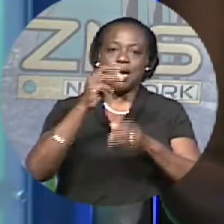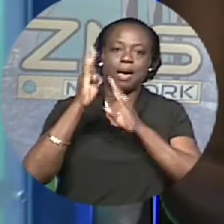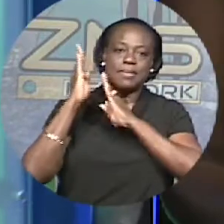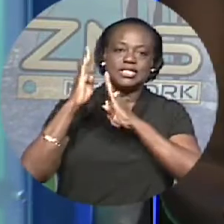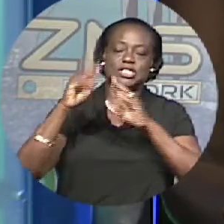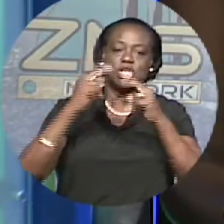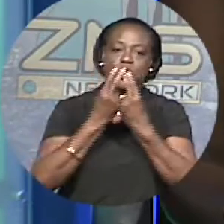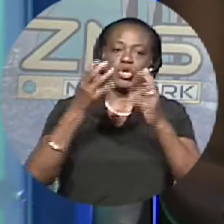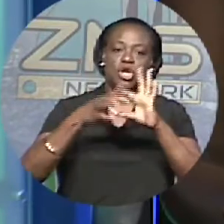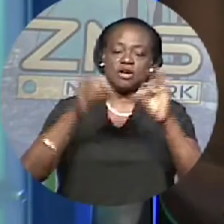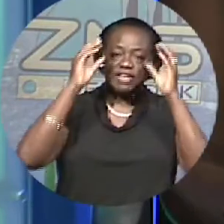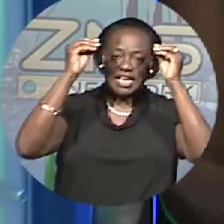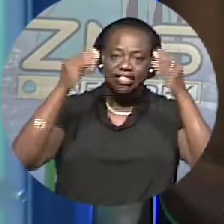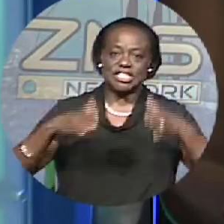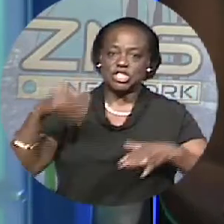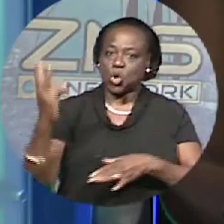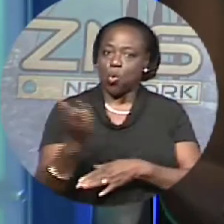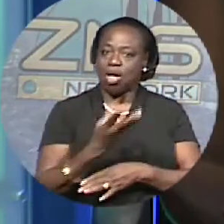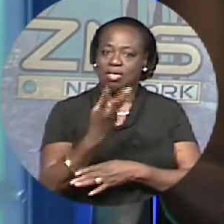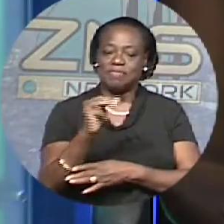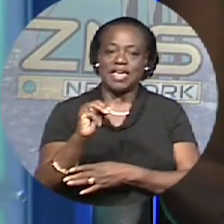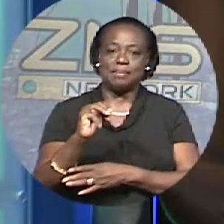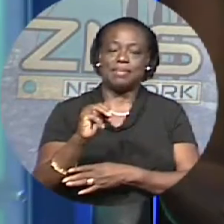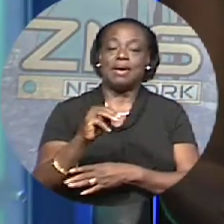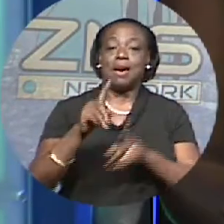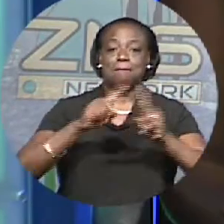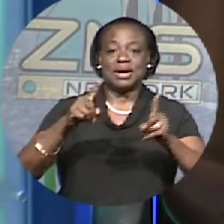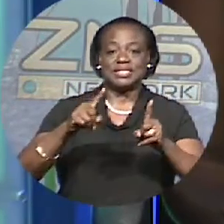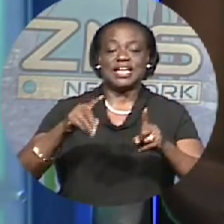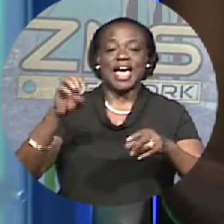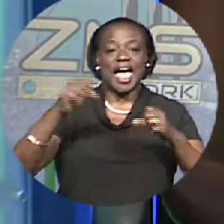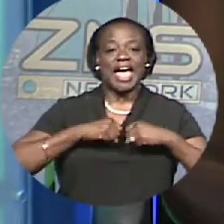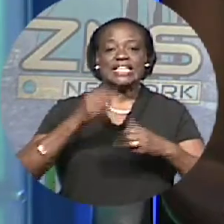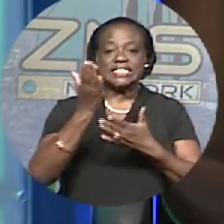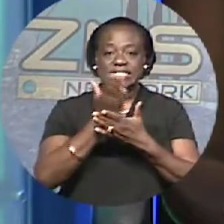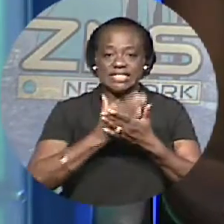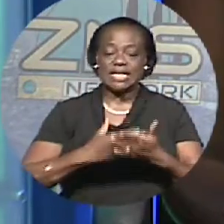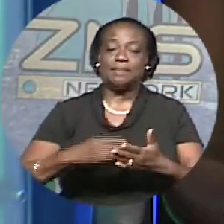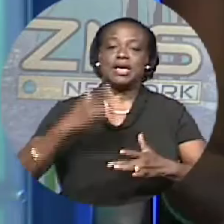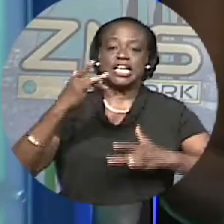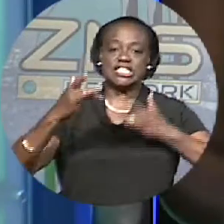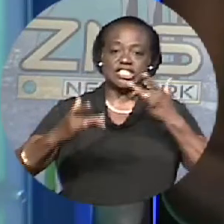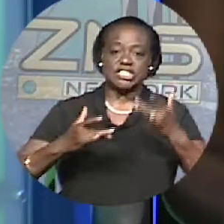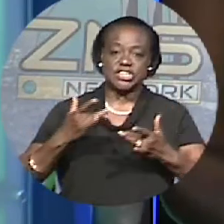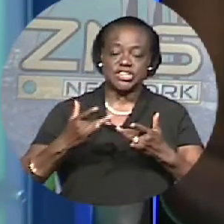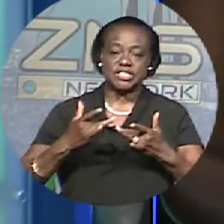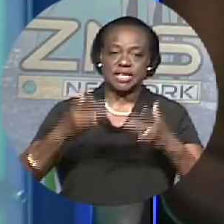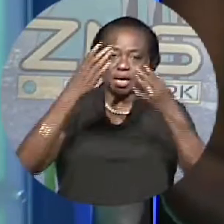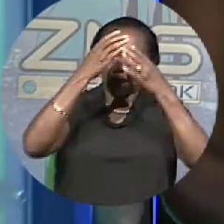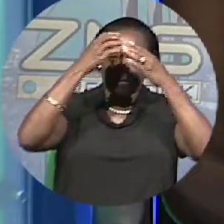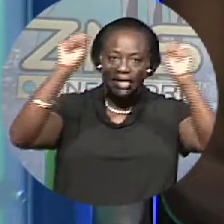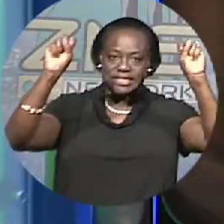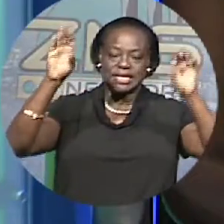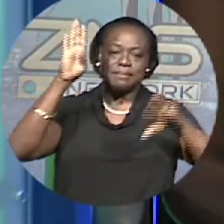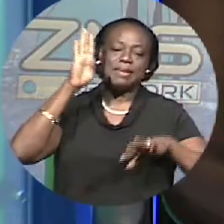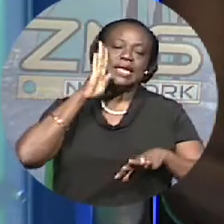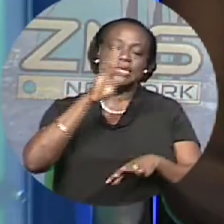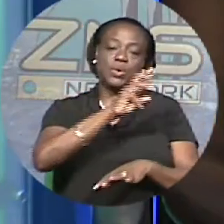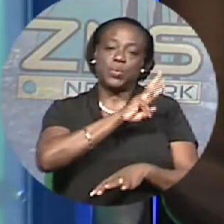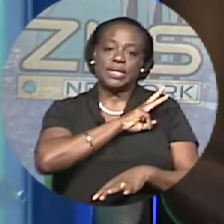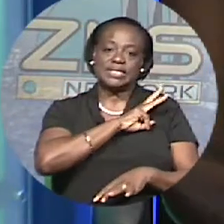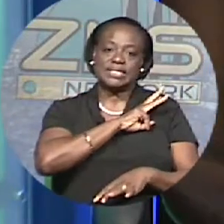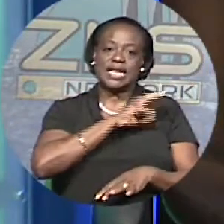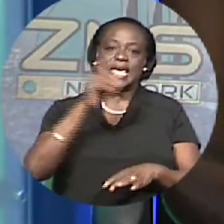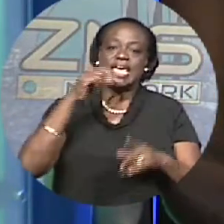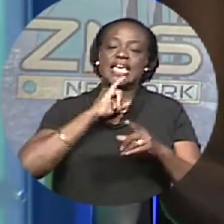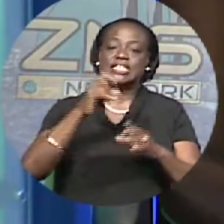into the system, the union is also expressing some concerns that linger as the new school year starts. President Belinda Wilson is optimistic heading